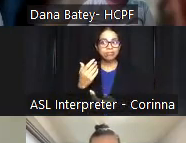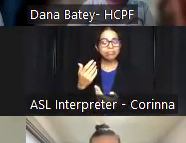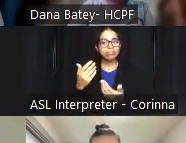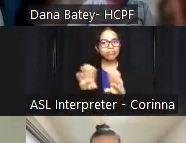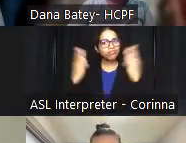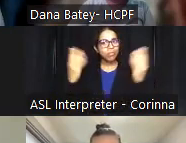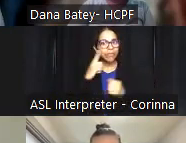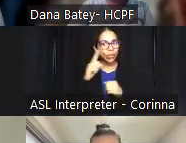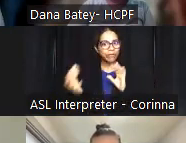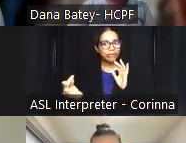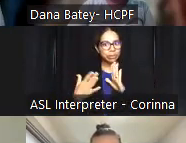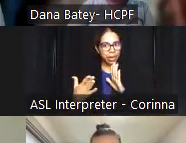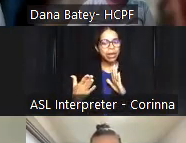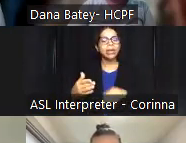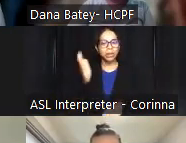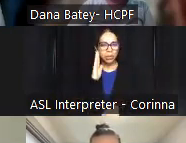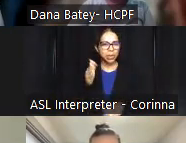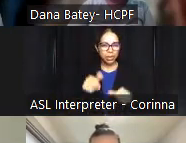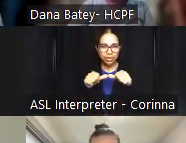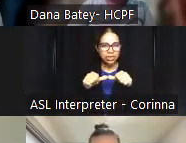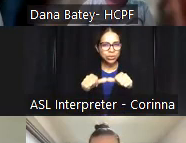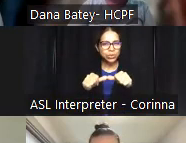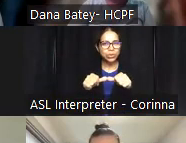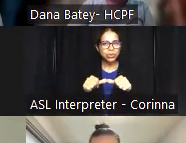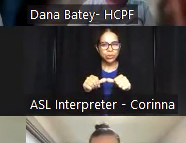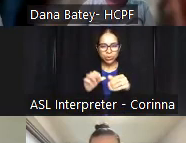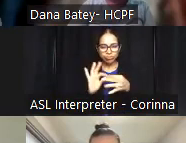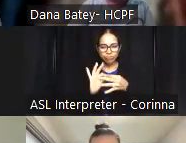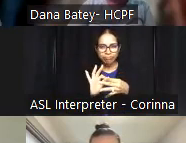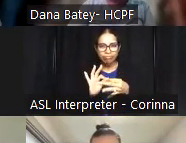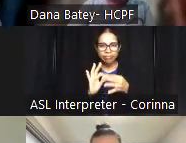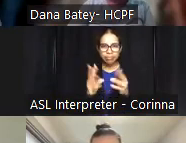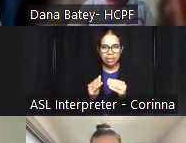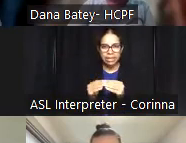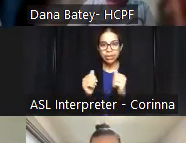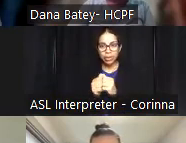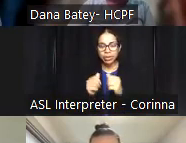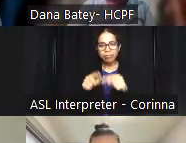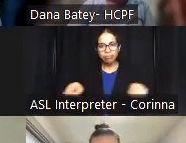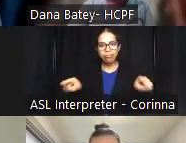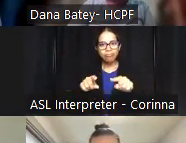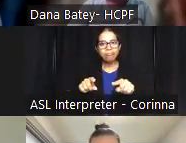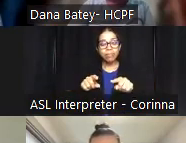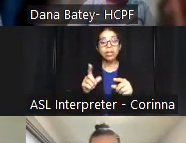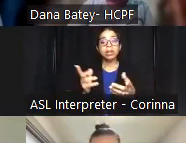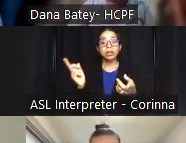paper, we will continue to engage with stakeholders, especially leading up to the release of our request for